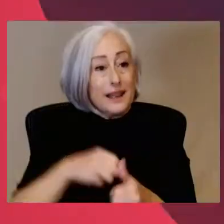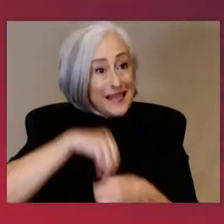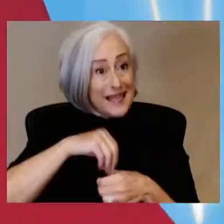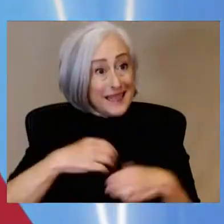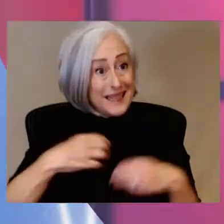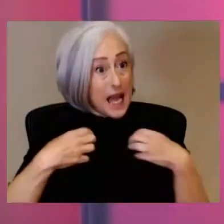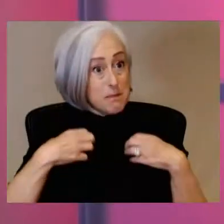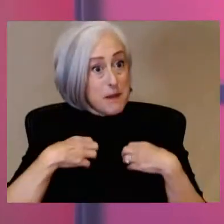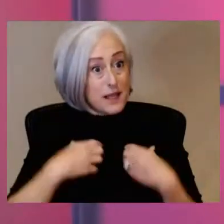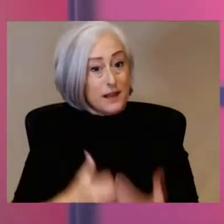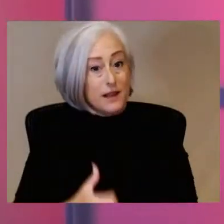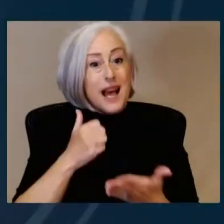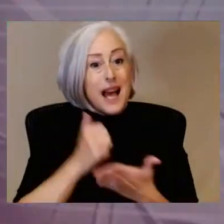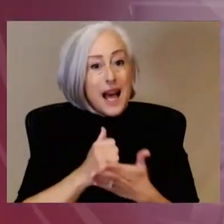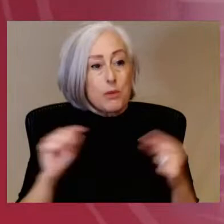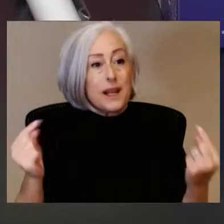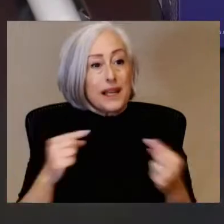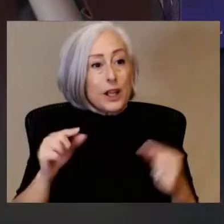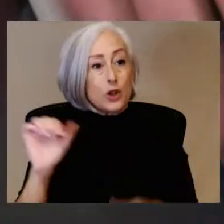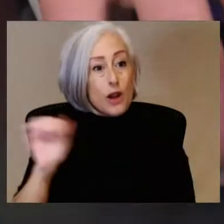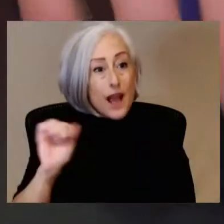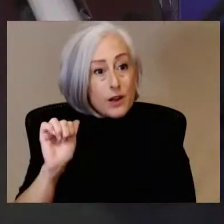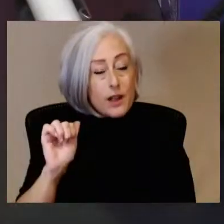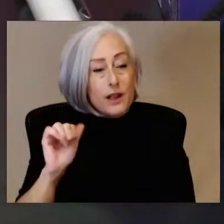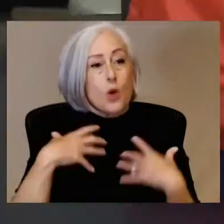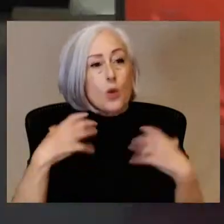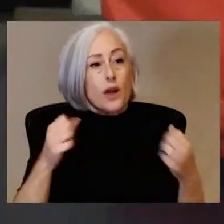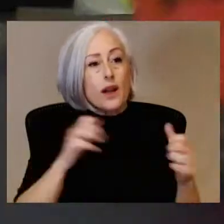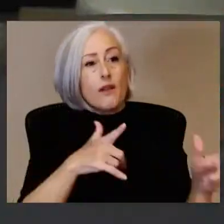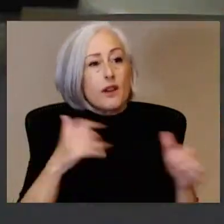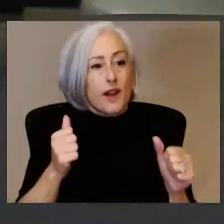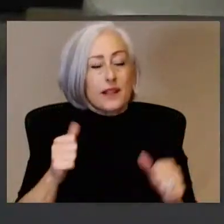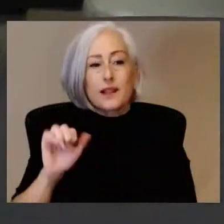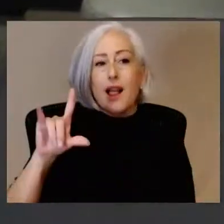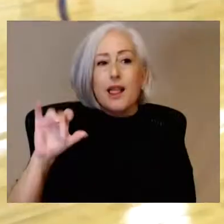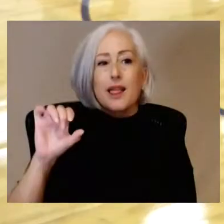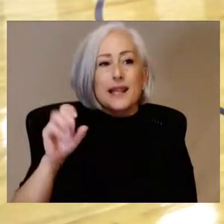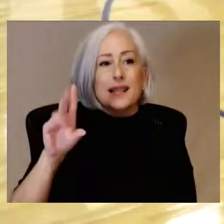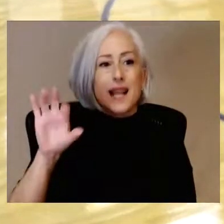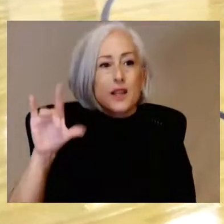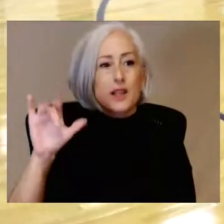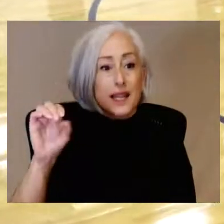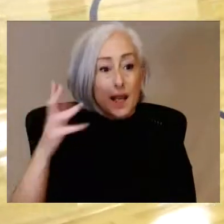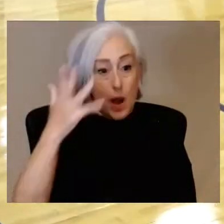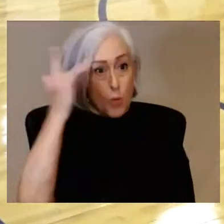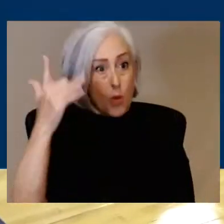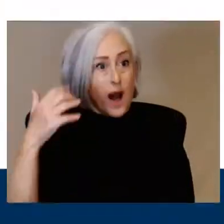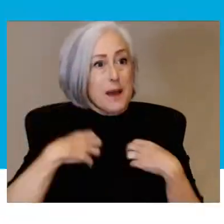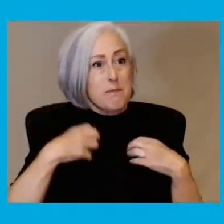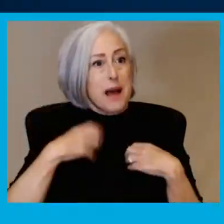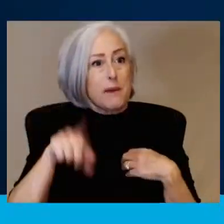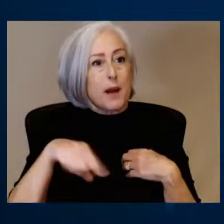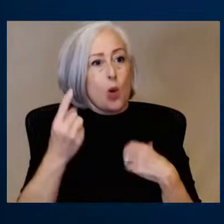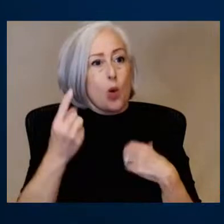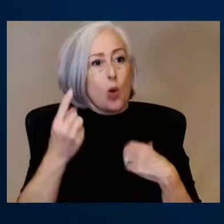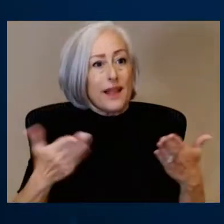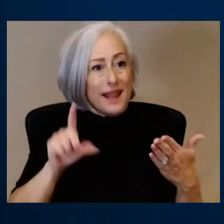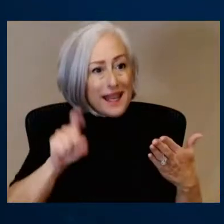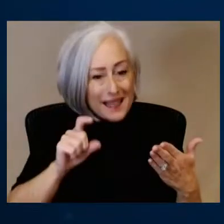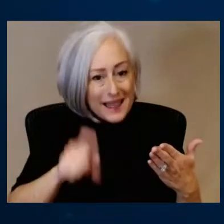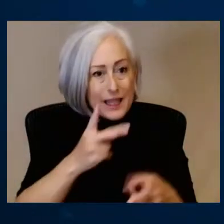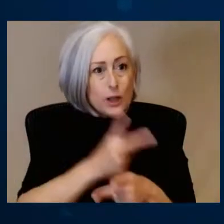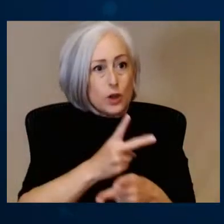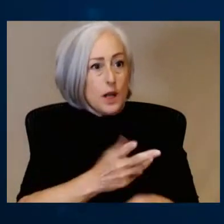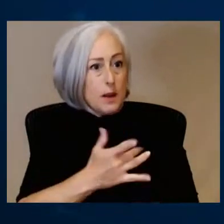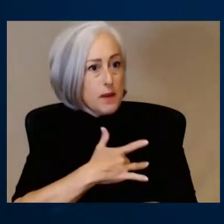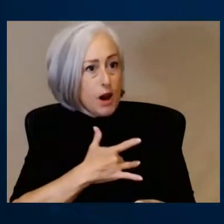recover faster. And I'm Alexis Del Cid on all things heart, why that backpack isn't the only thing needed to keep the hearts of young athletes healthy